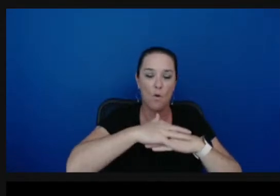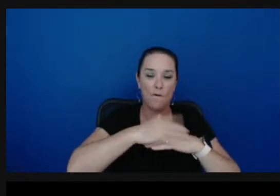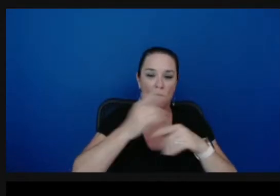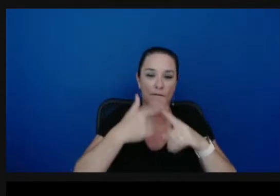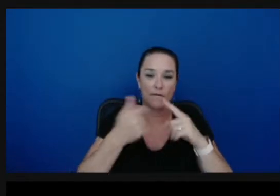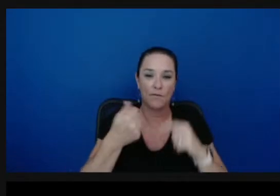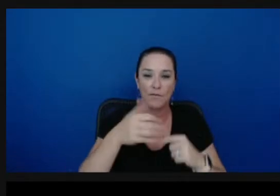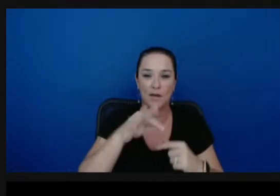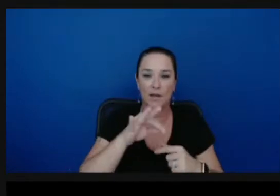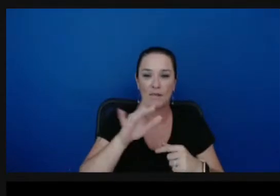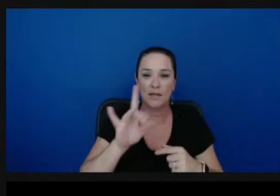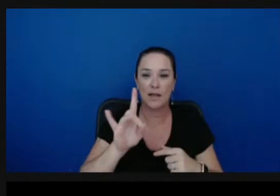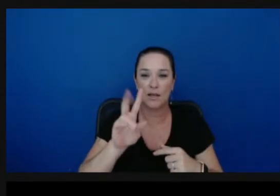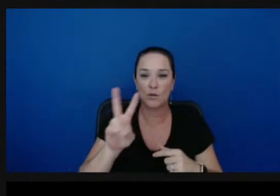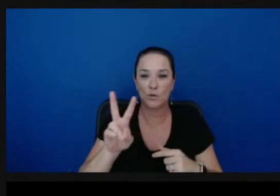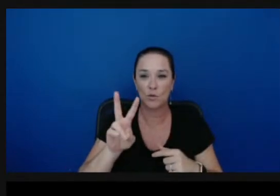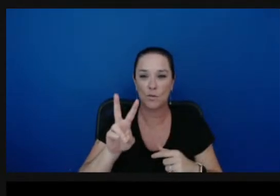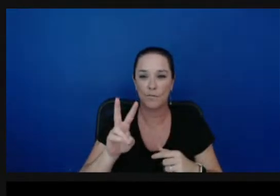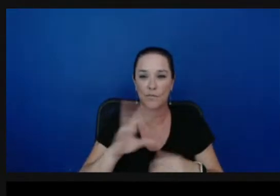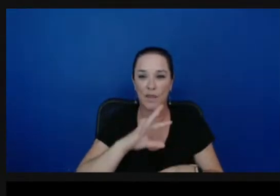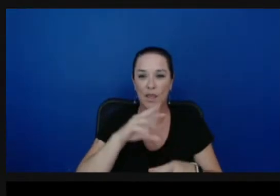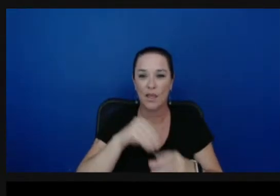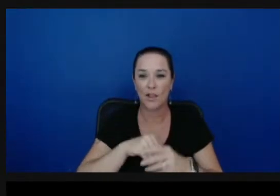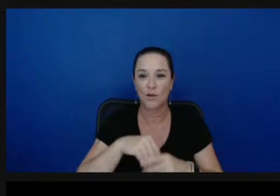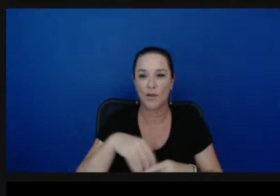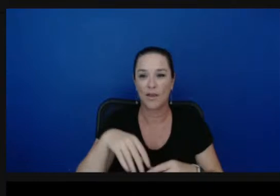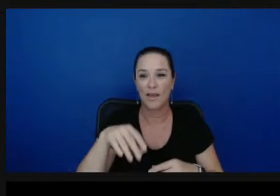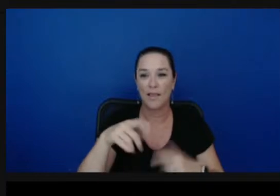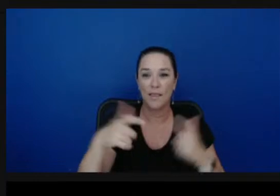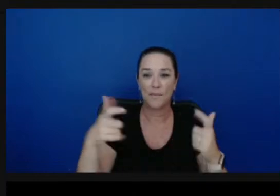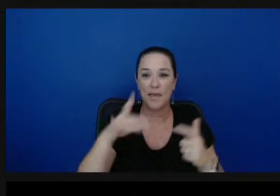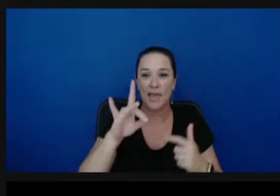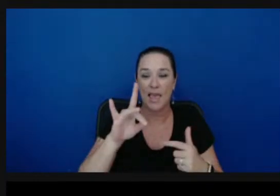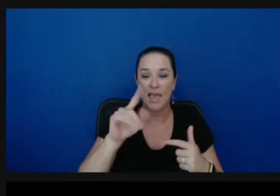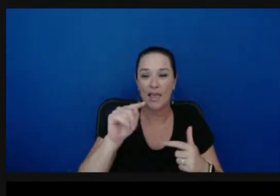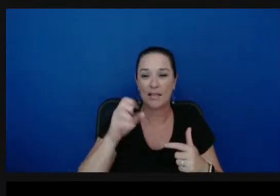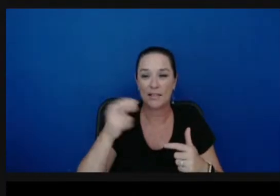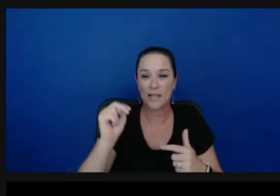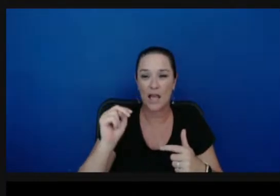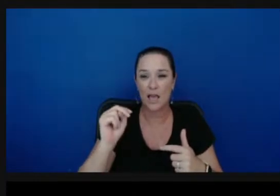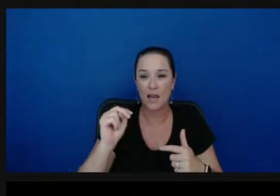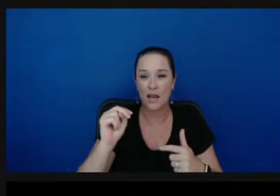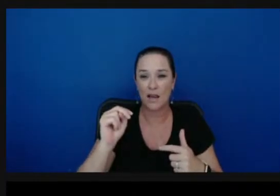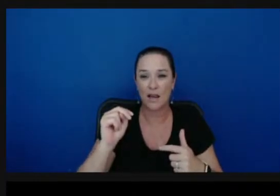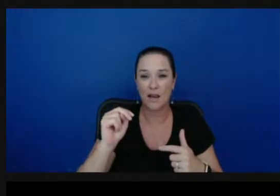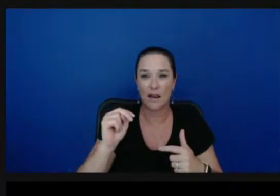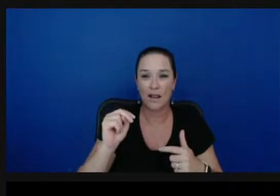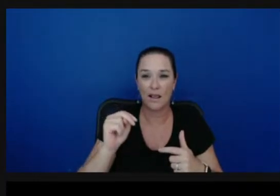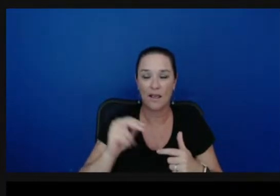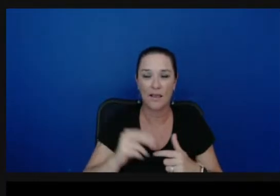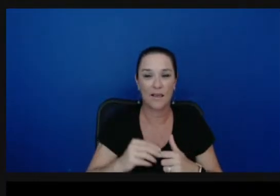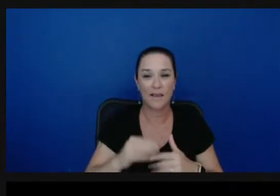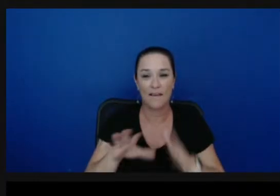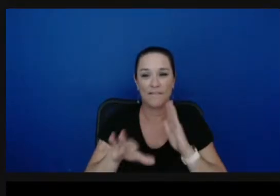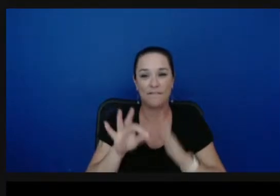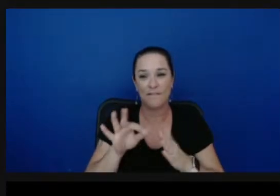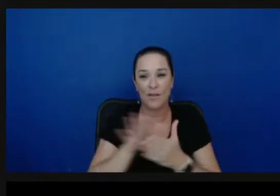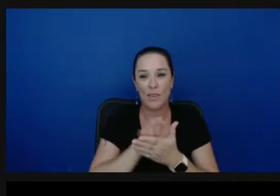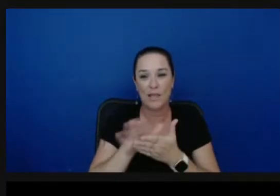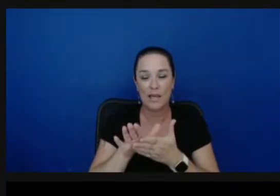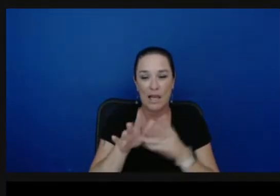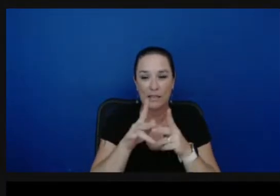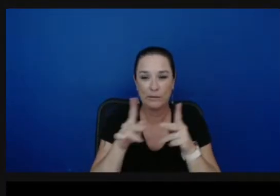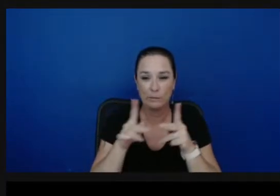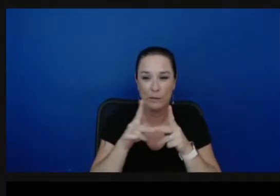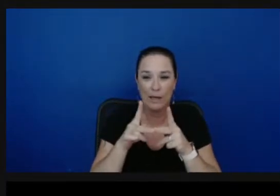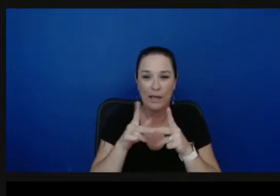through there, including the largest 8-ton block. That one's the one that's over here, that one that found the sweet spot. It's still out there, not even